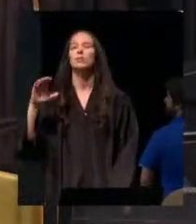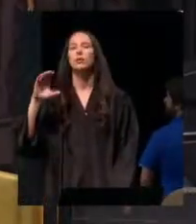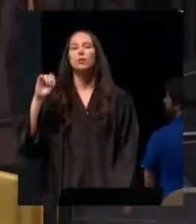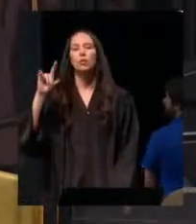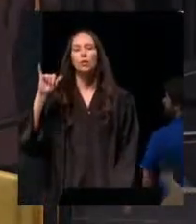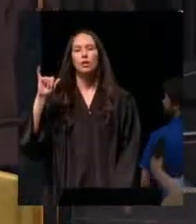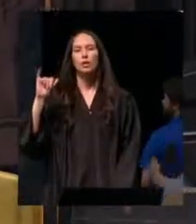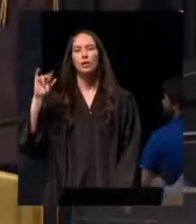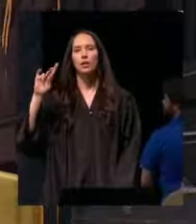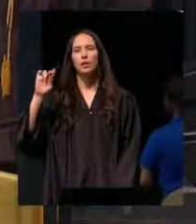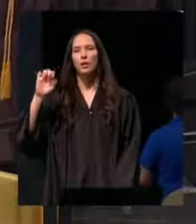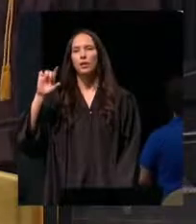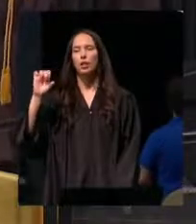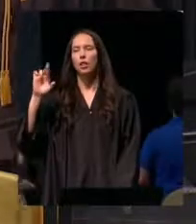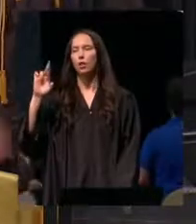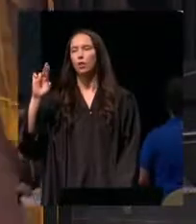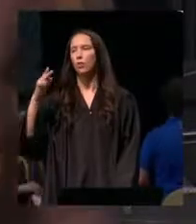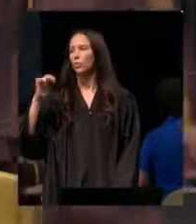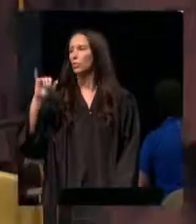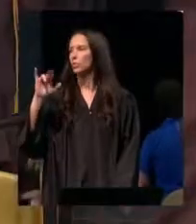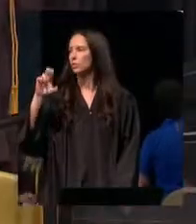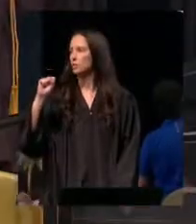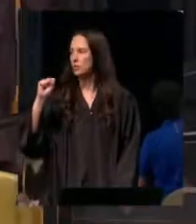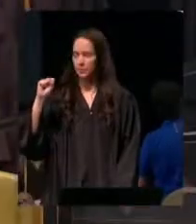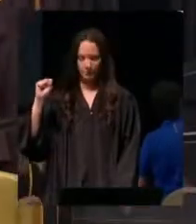Cody Kellerhughes.